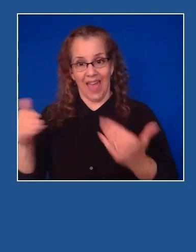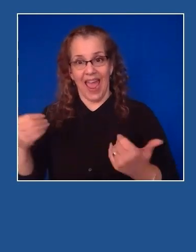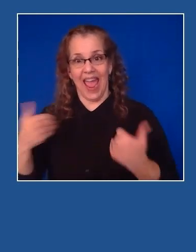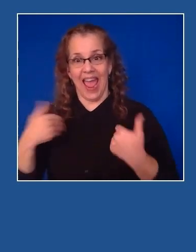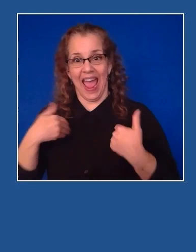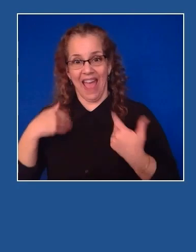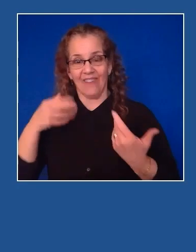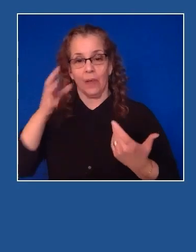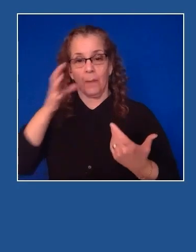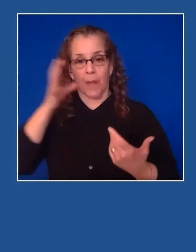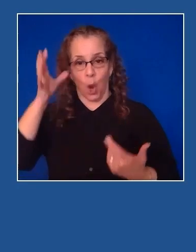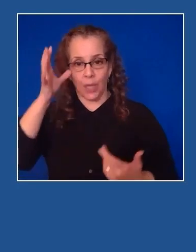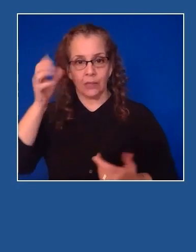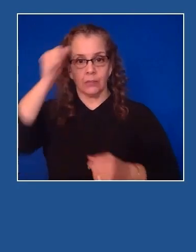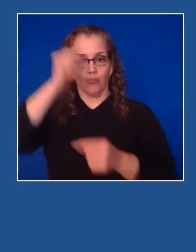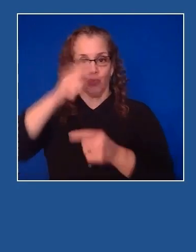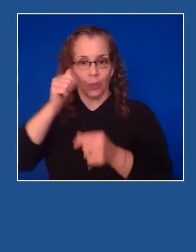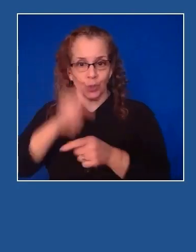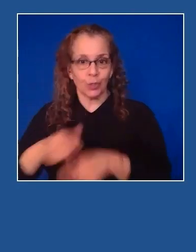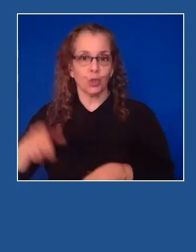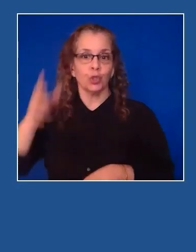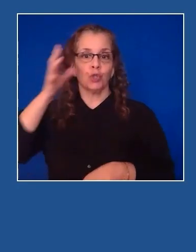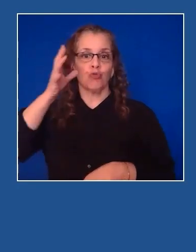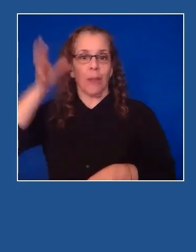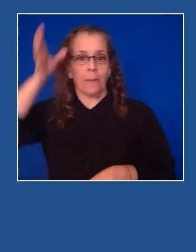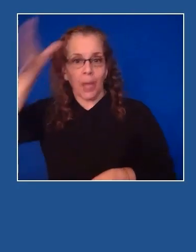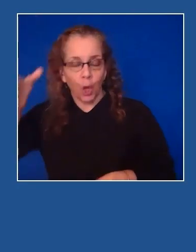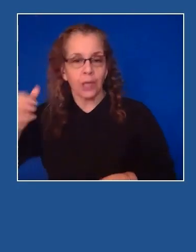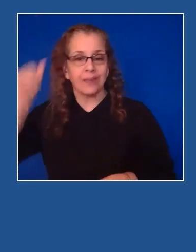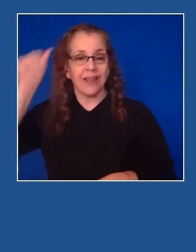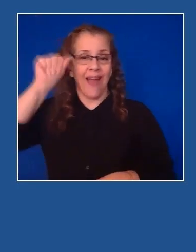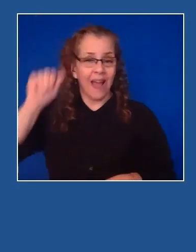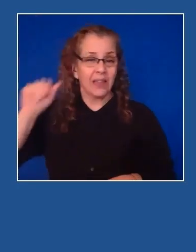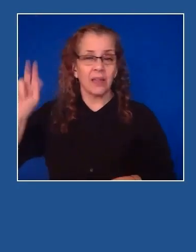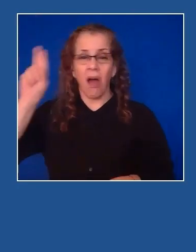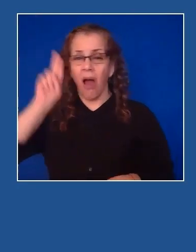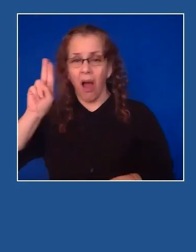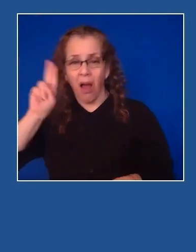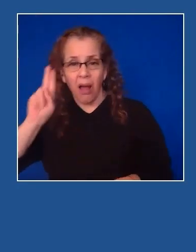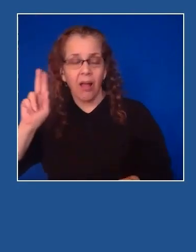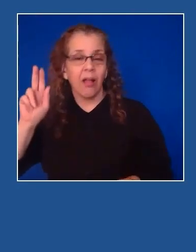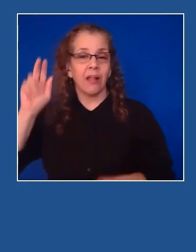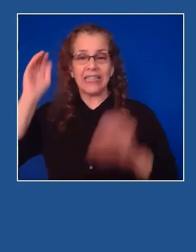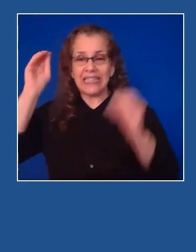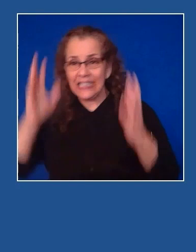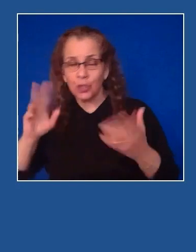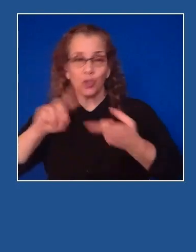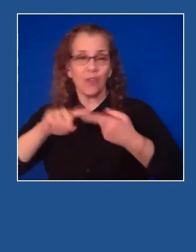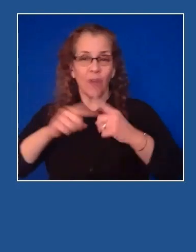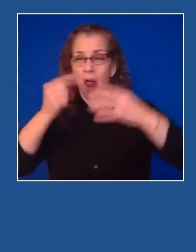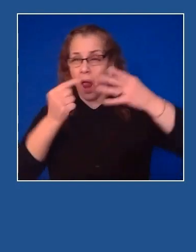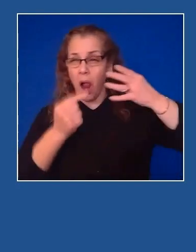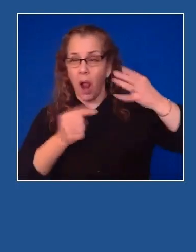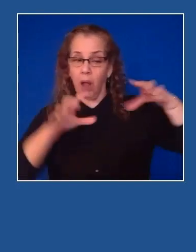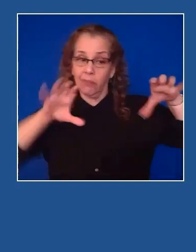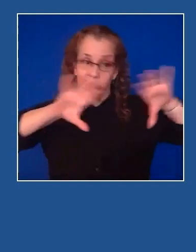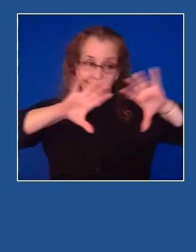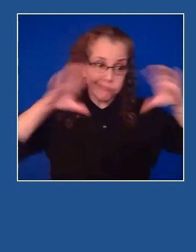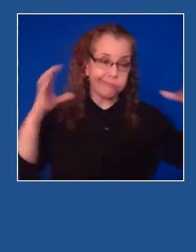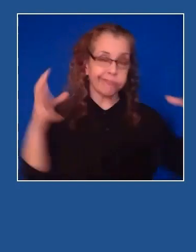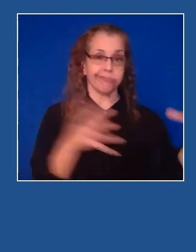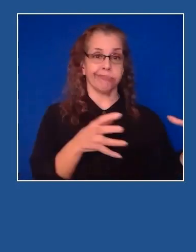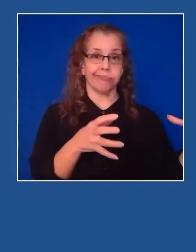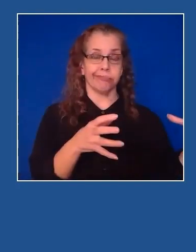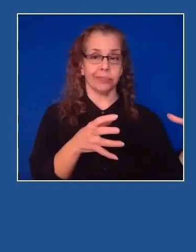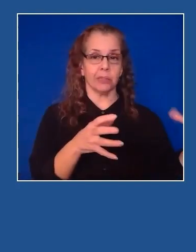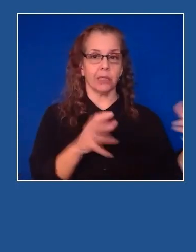and aunts and uncles and teachers and friends who are affected by this. And of course, how they respond feeds back